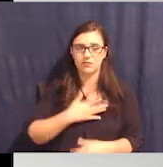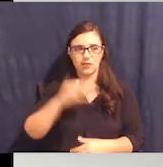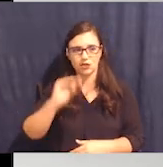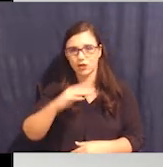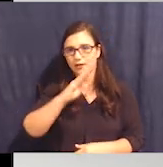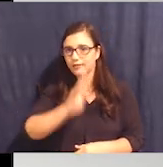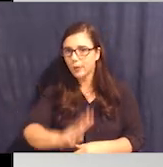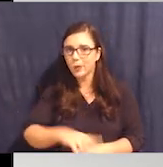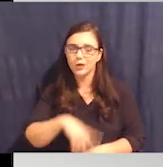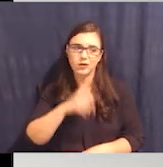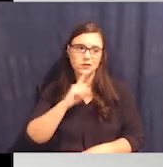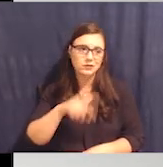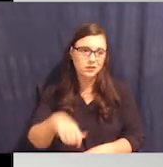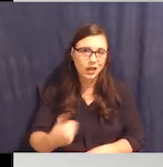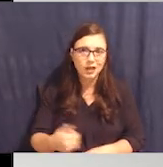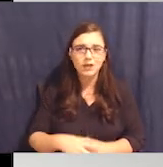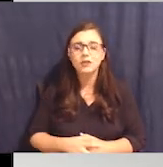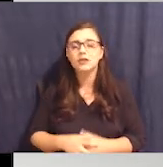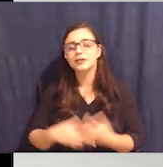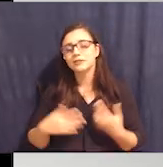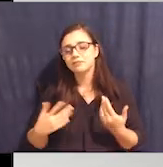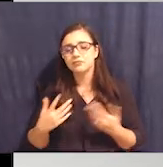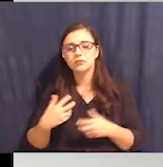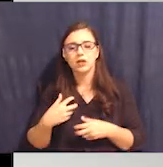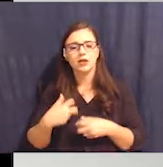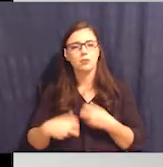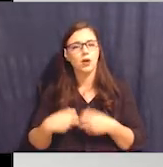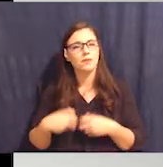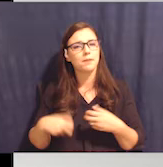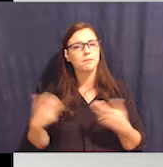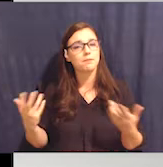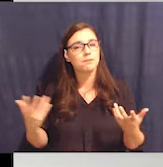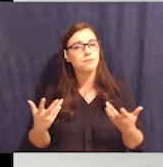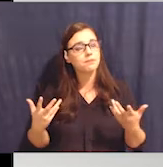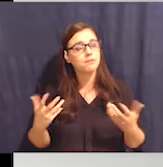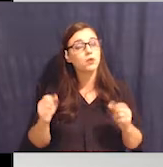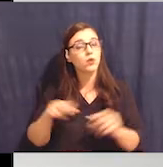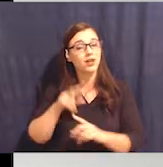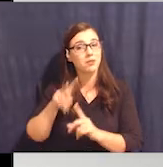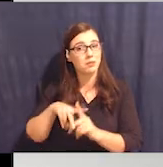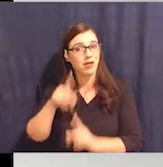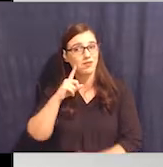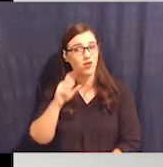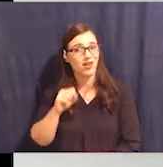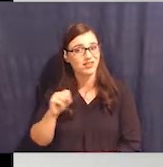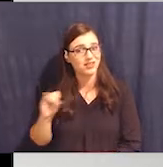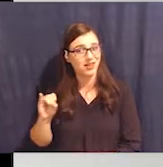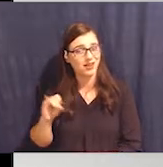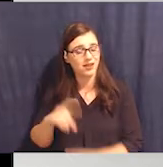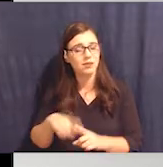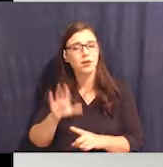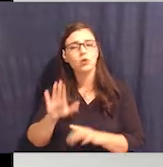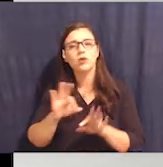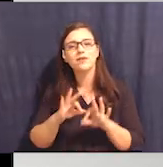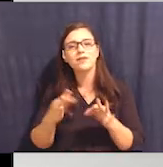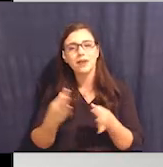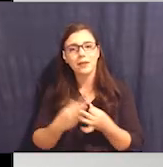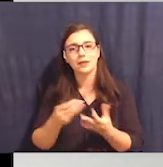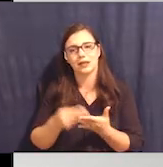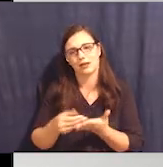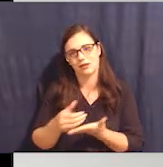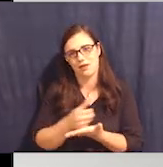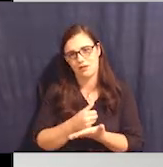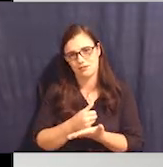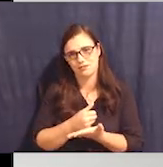child is 4, my child is 10. And the problem is you can apply for SSI, but your